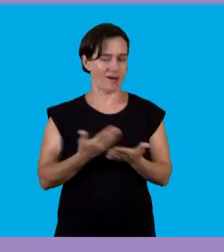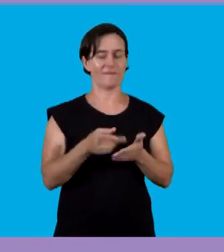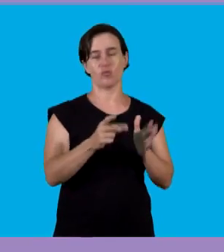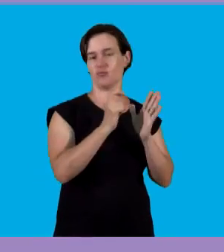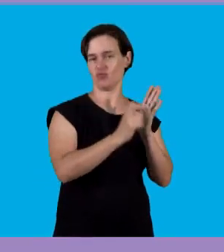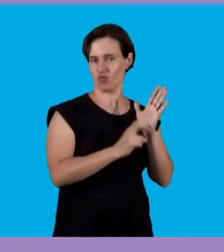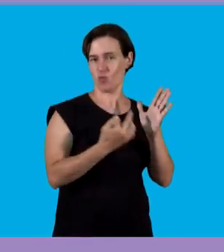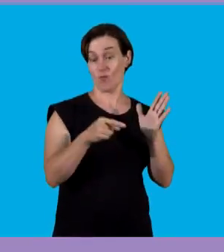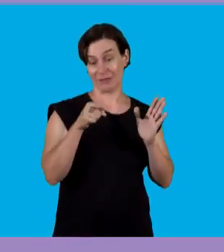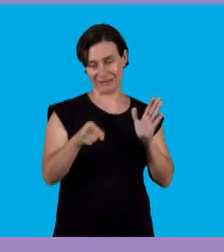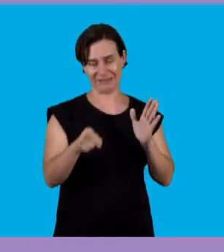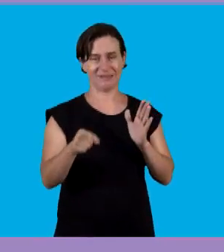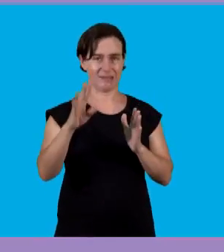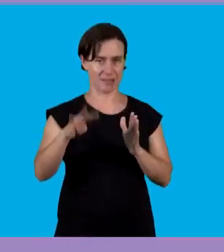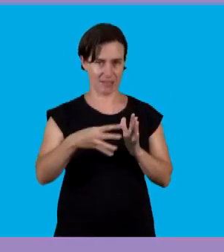for this